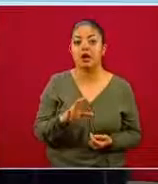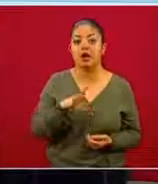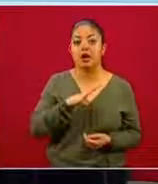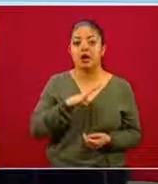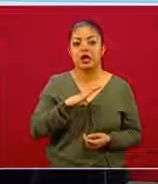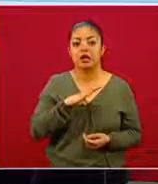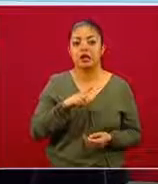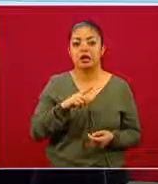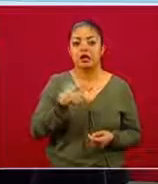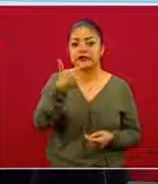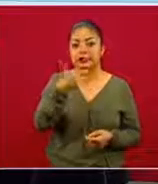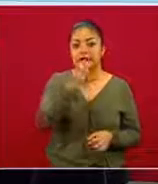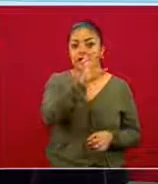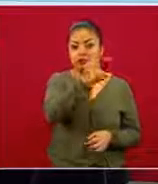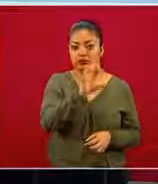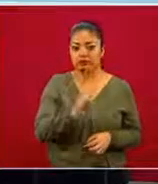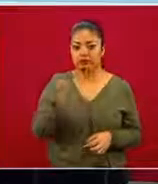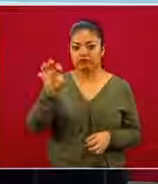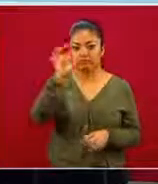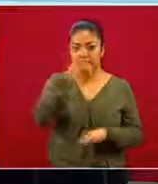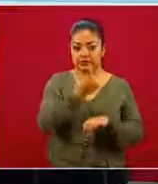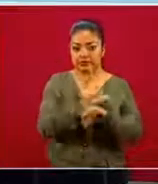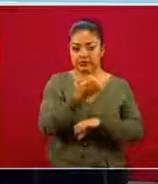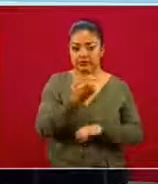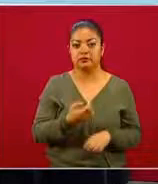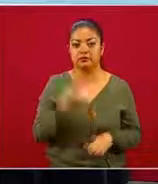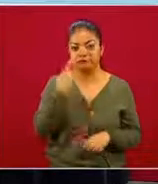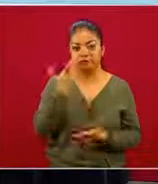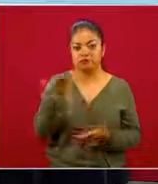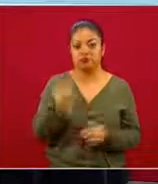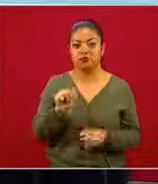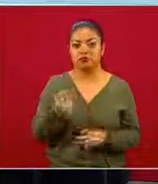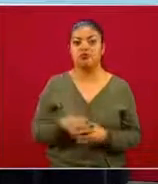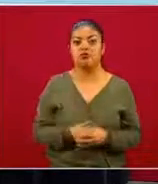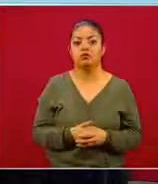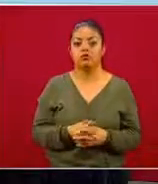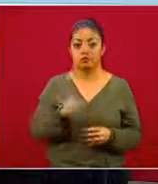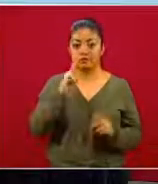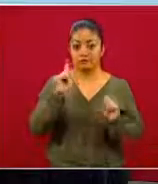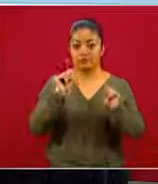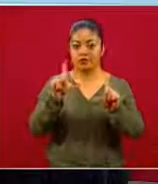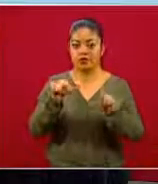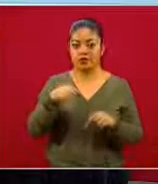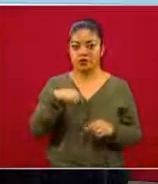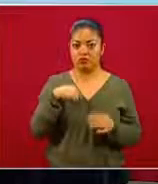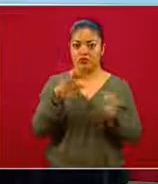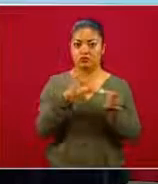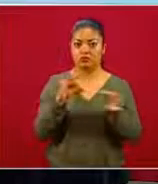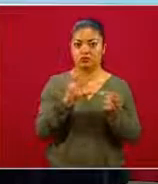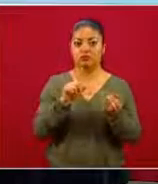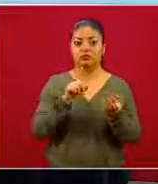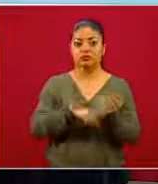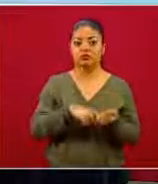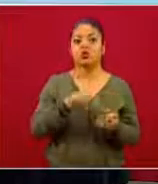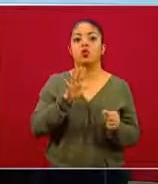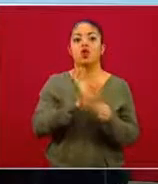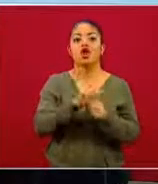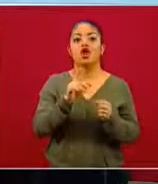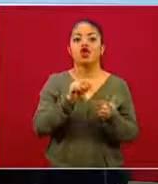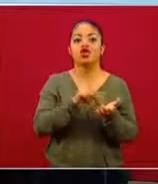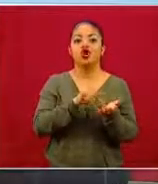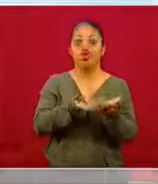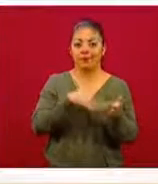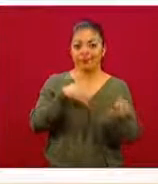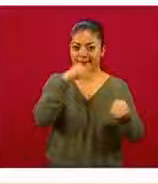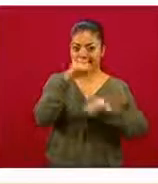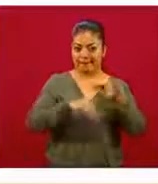boys. And we can see that there is a distribution that falls in certain states. Here, I'll talk